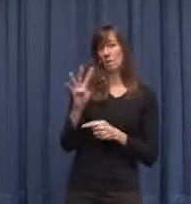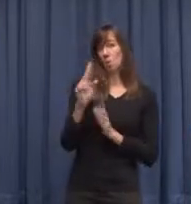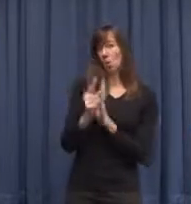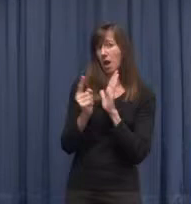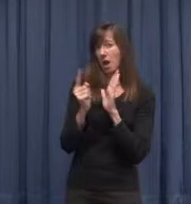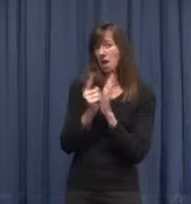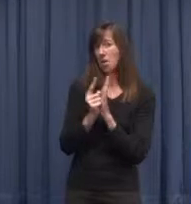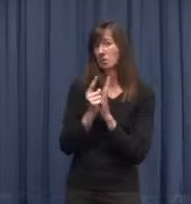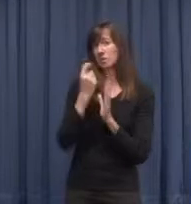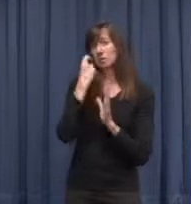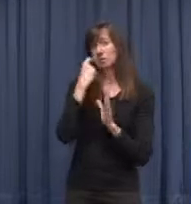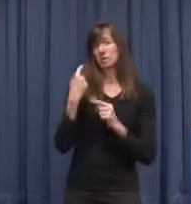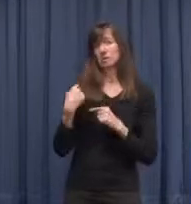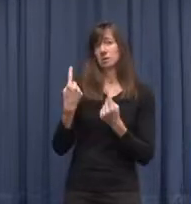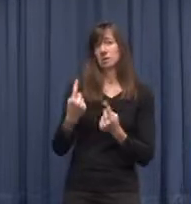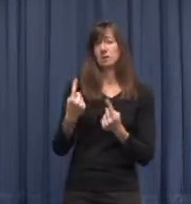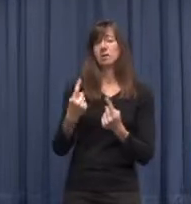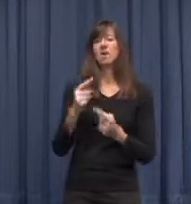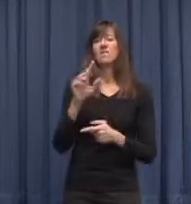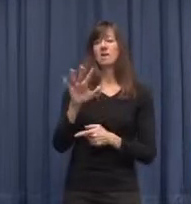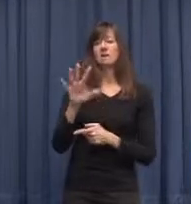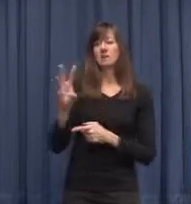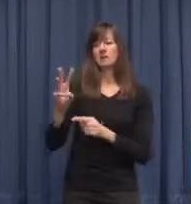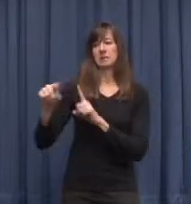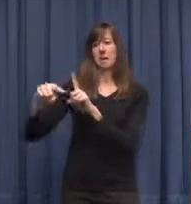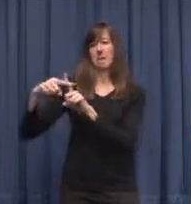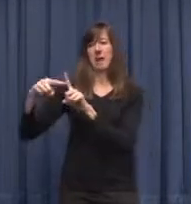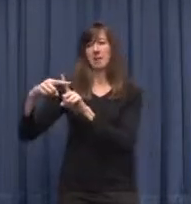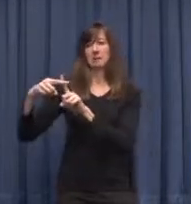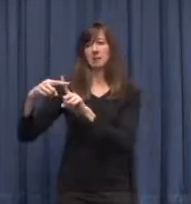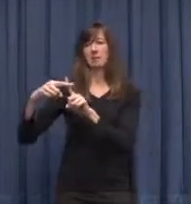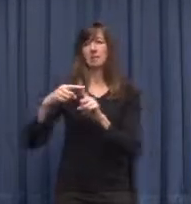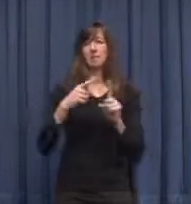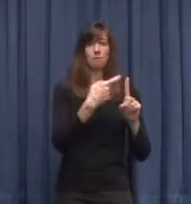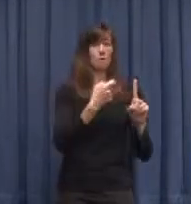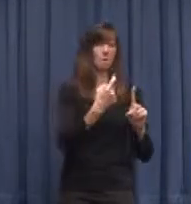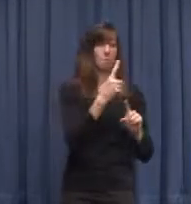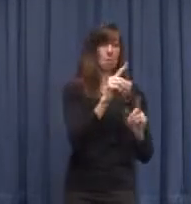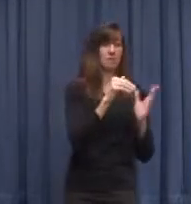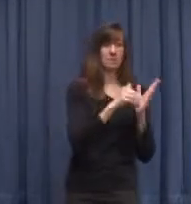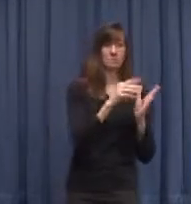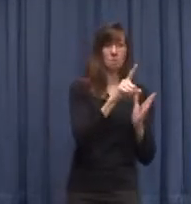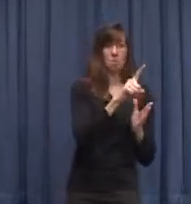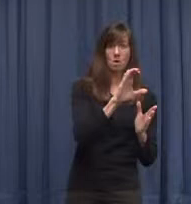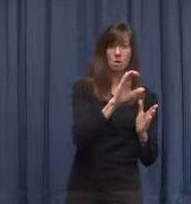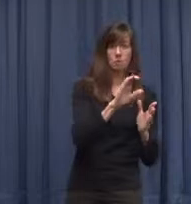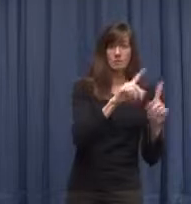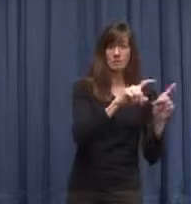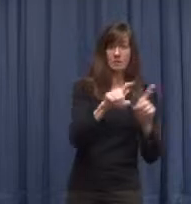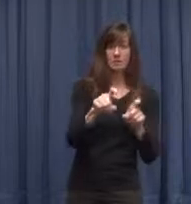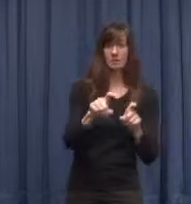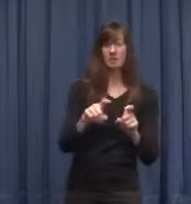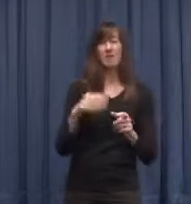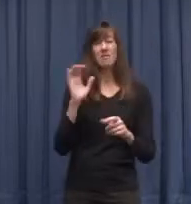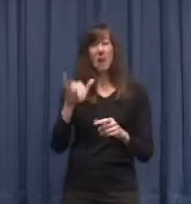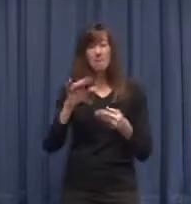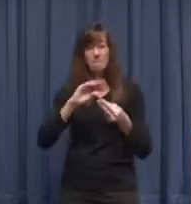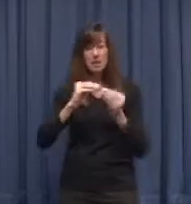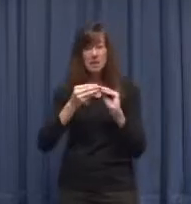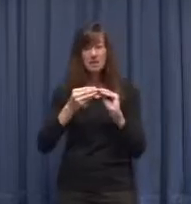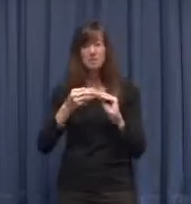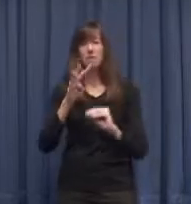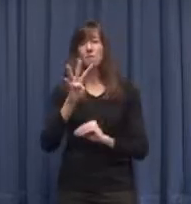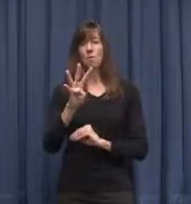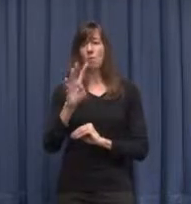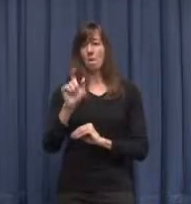we've had 56 positive cases out of 1,100 tested, putting us at 4.9%